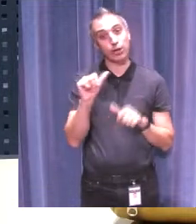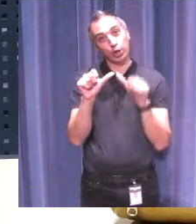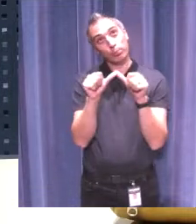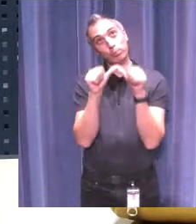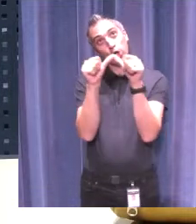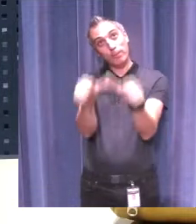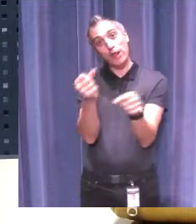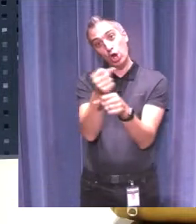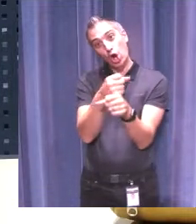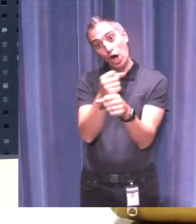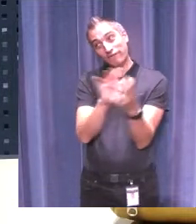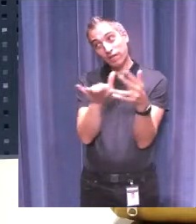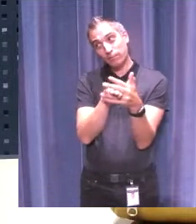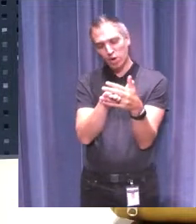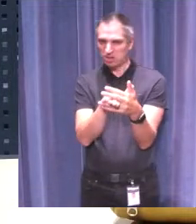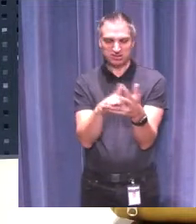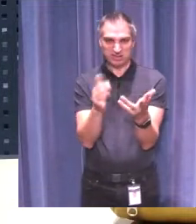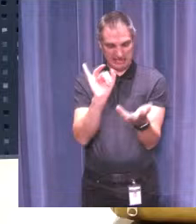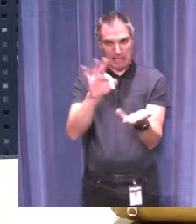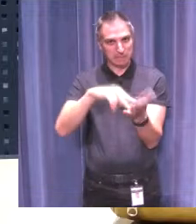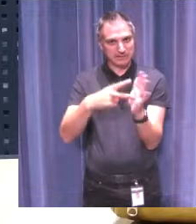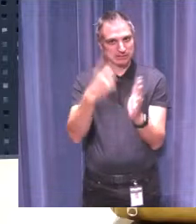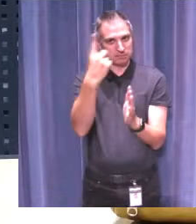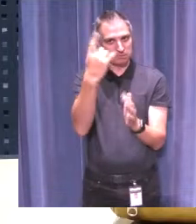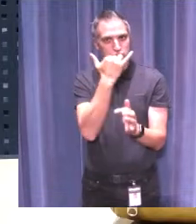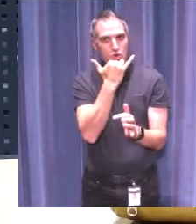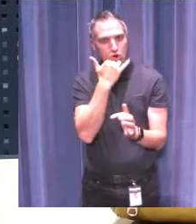there's something wrong, you need more work.